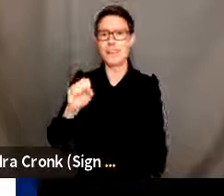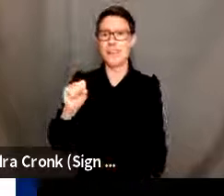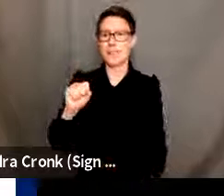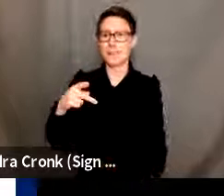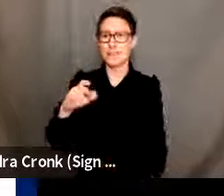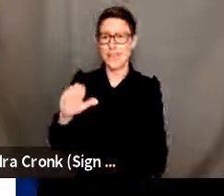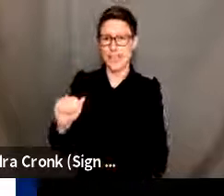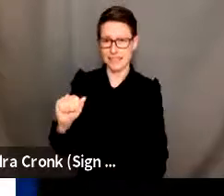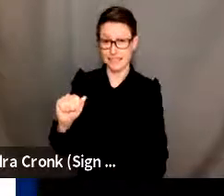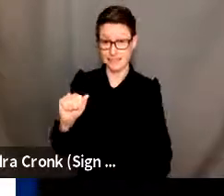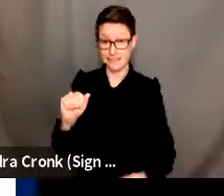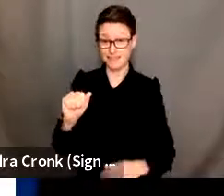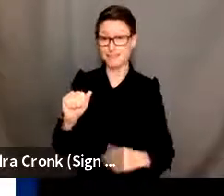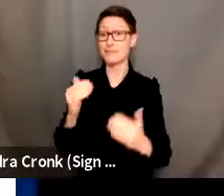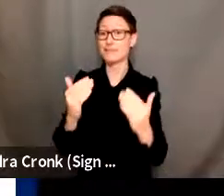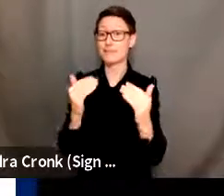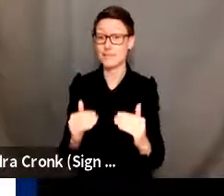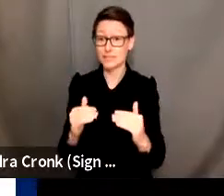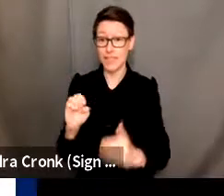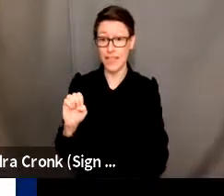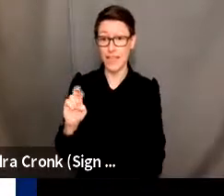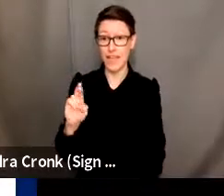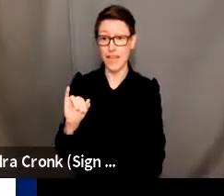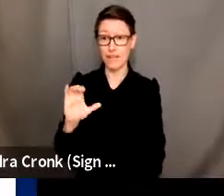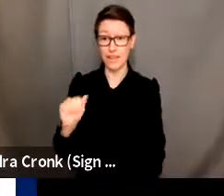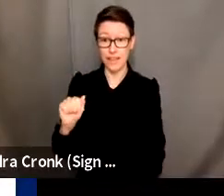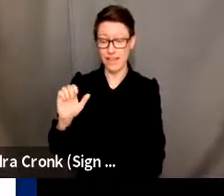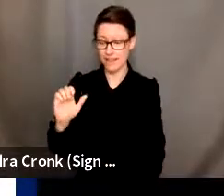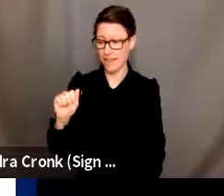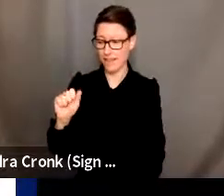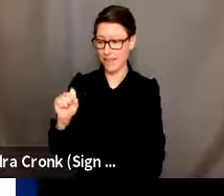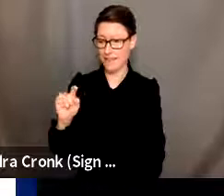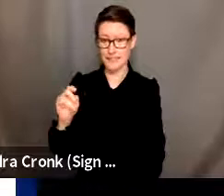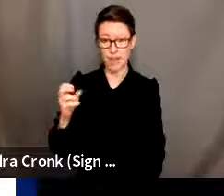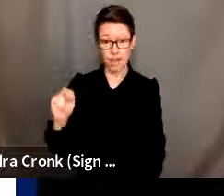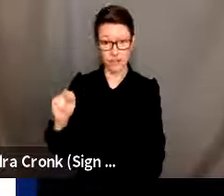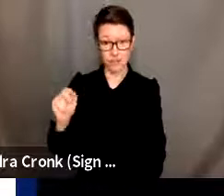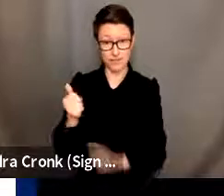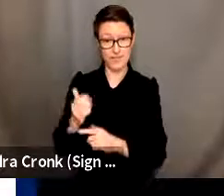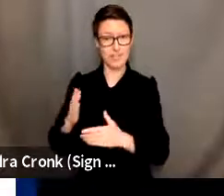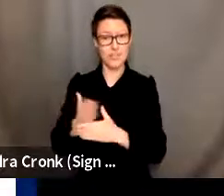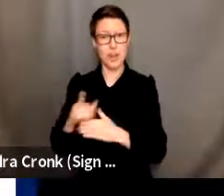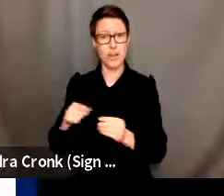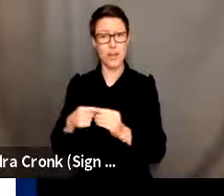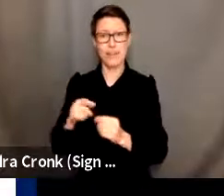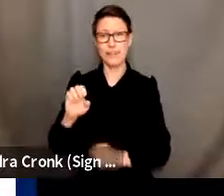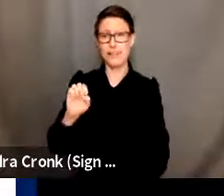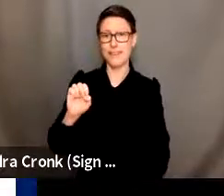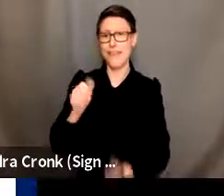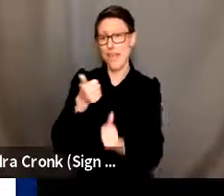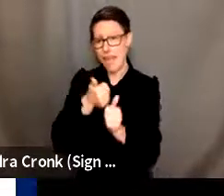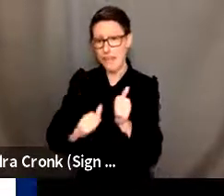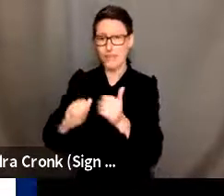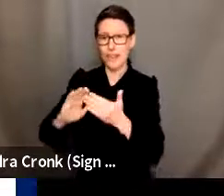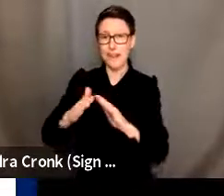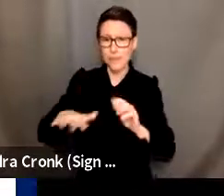hearing from Erica Castanon, and she's going to be sharing on Every Neighborhood Partnership. Erica, go ahead. Hi, good